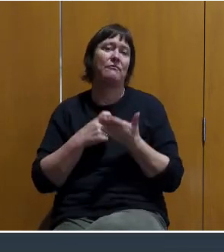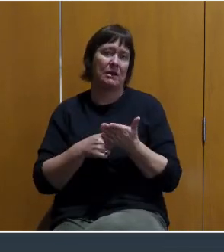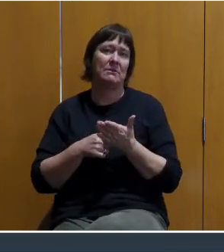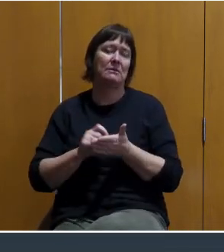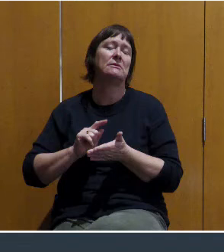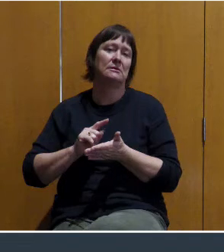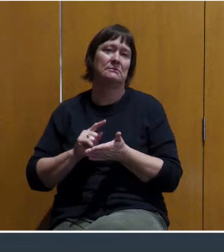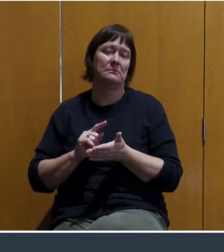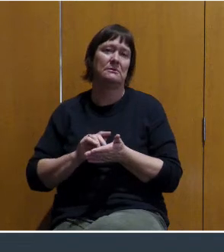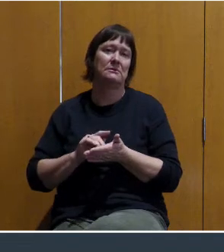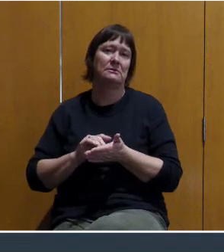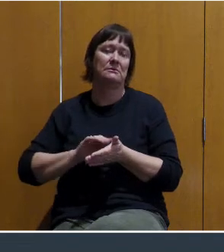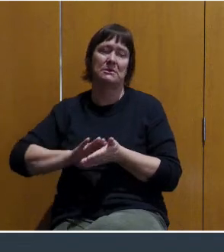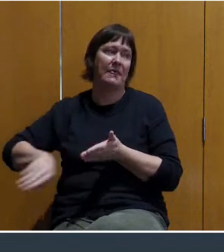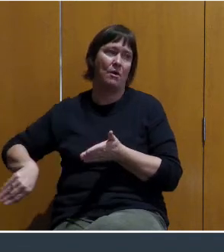Thank you.